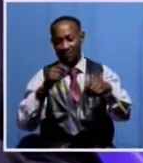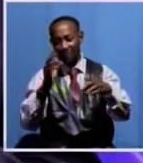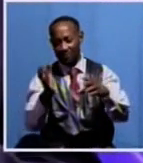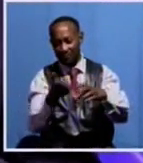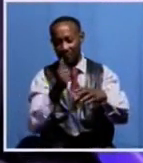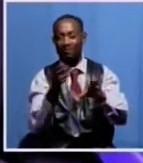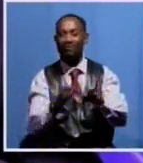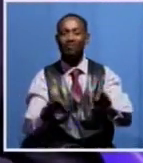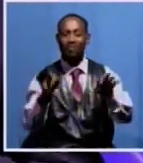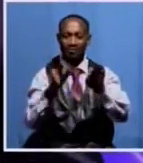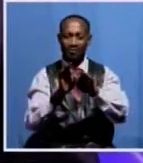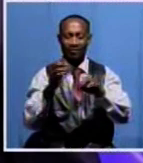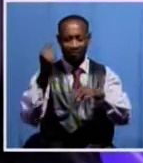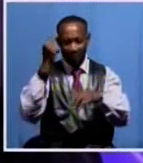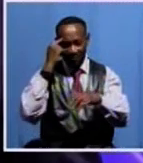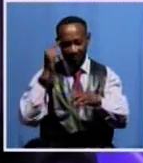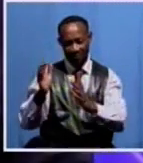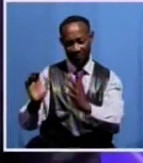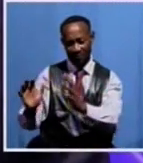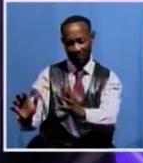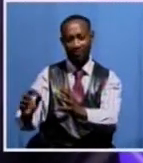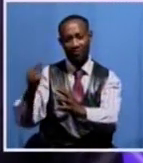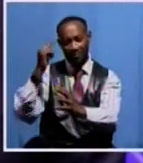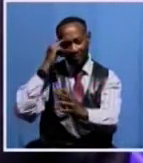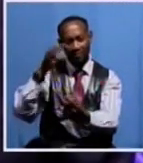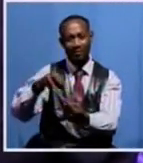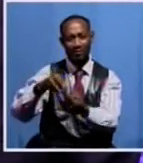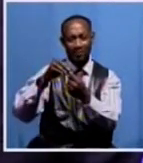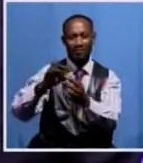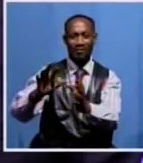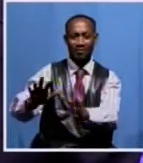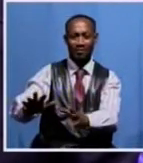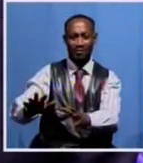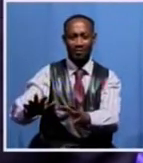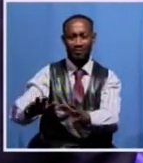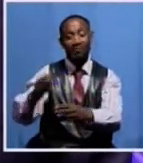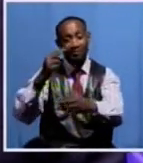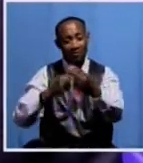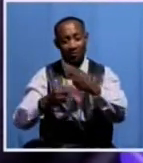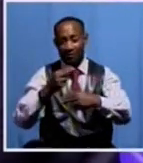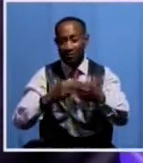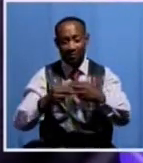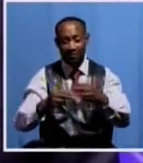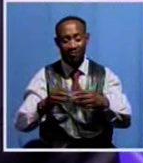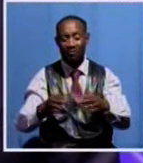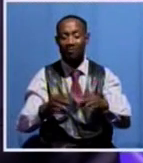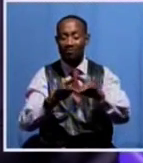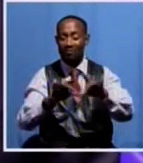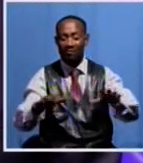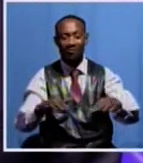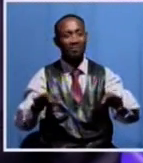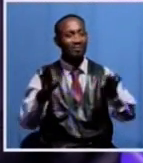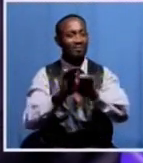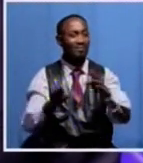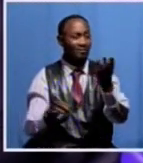for land for government, because the idea that land has no value is an antiquated idea. I know this was a great